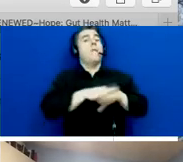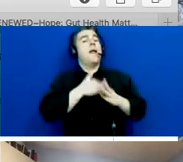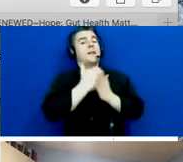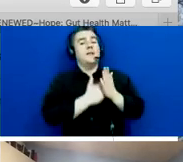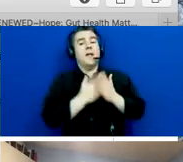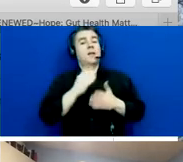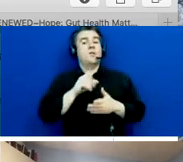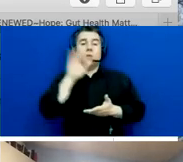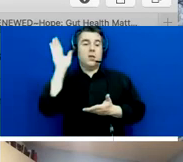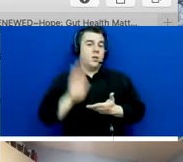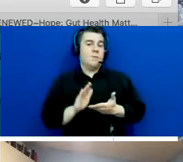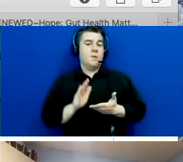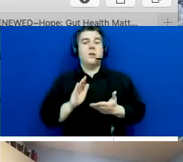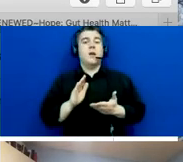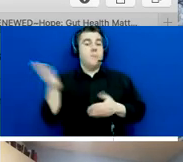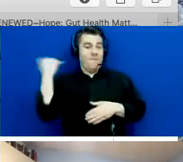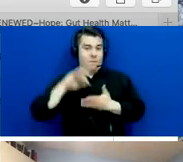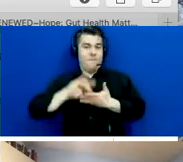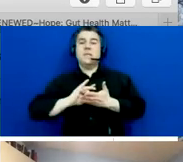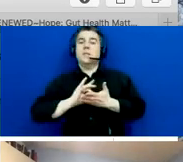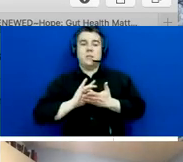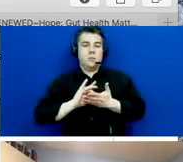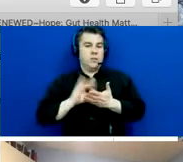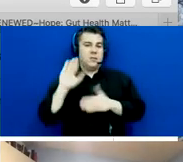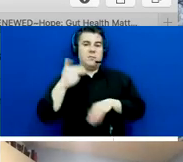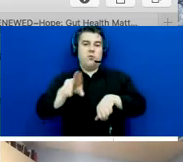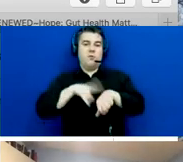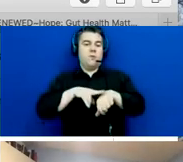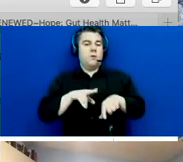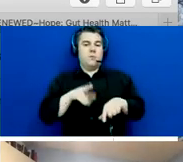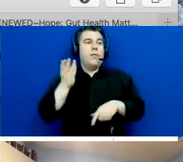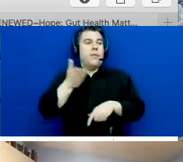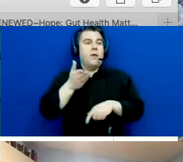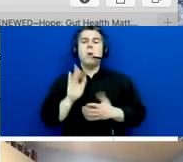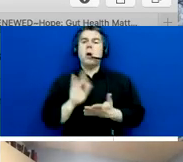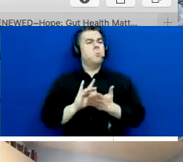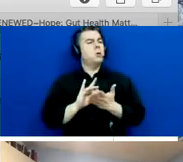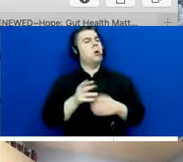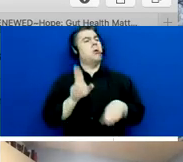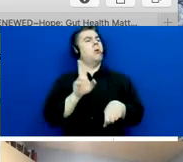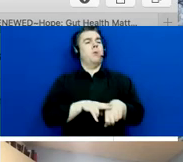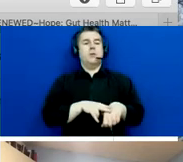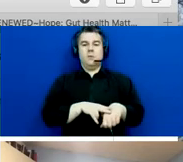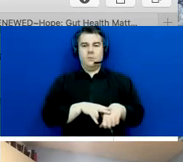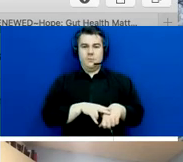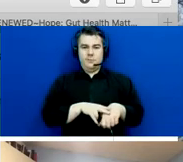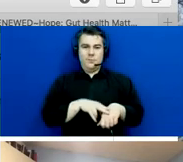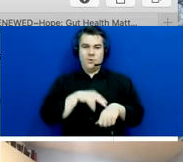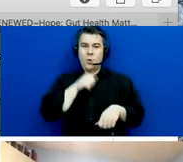subsided. I was on medication before, and that seemed normal to me. So that's even in there too, where it's like, oh, you don't even see that looking at somebody,